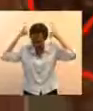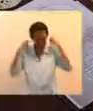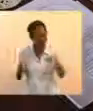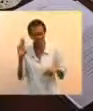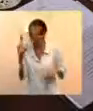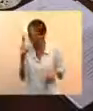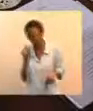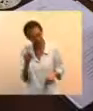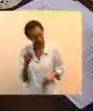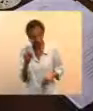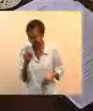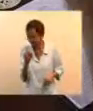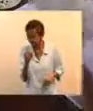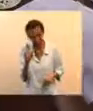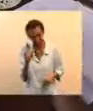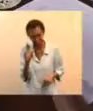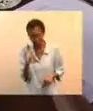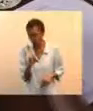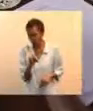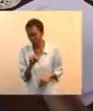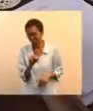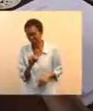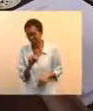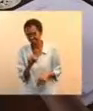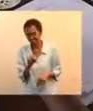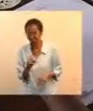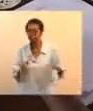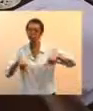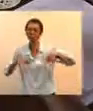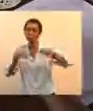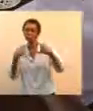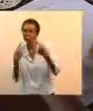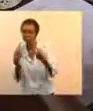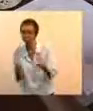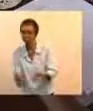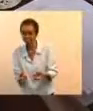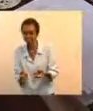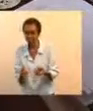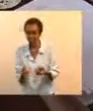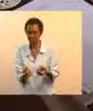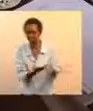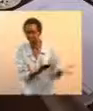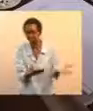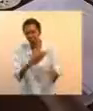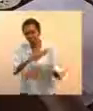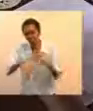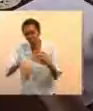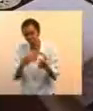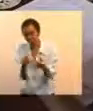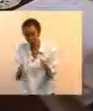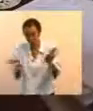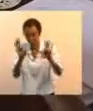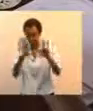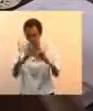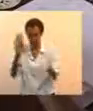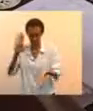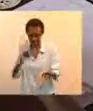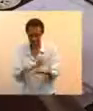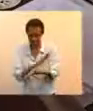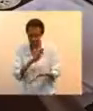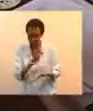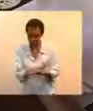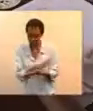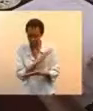sunglasses. When you attend mediation, you should bring all the evidence and documentation you will need on that day to support